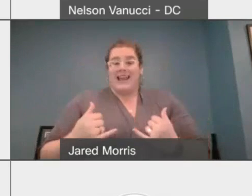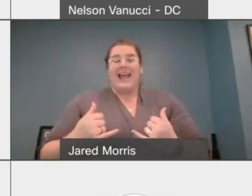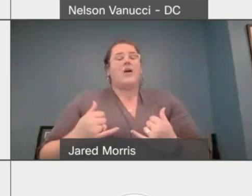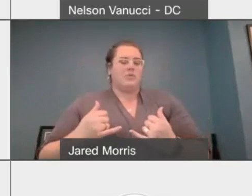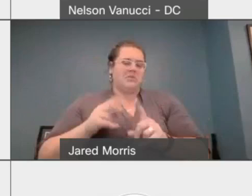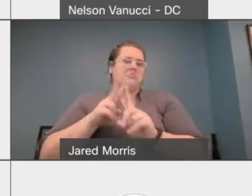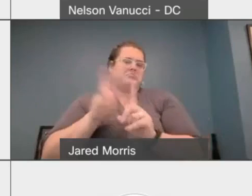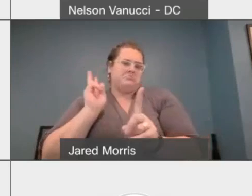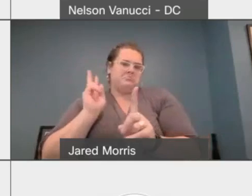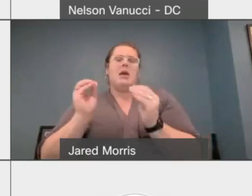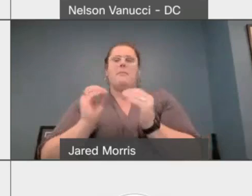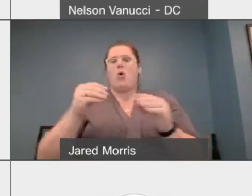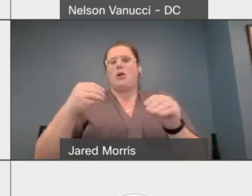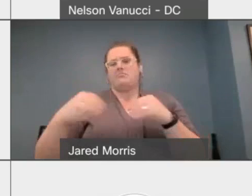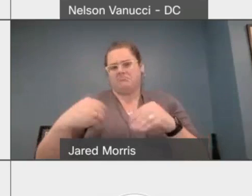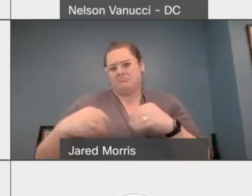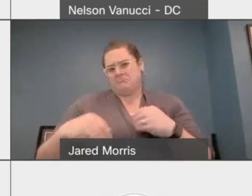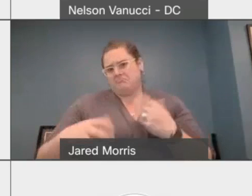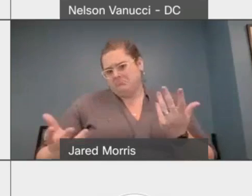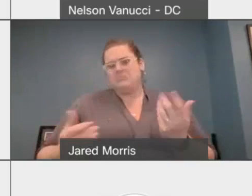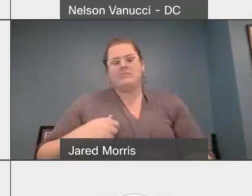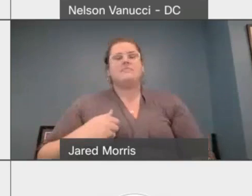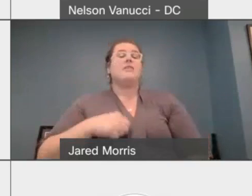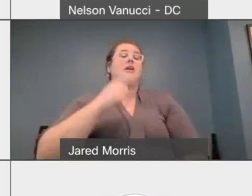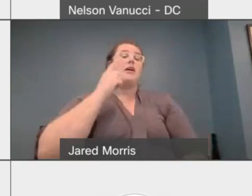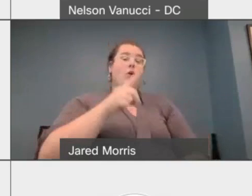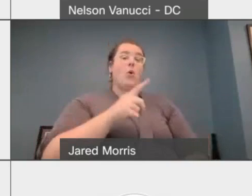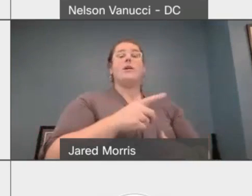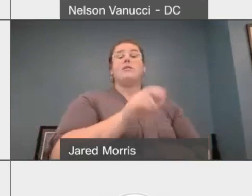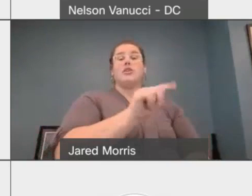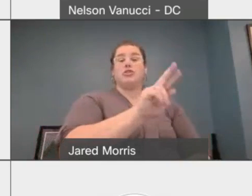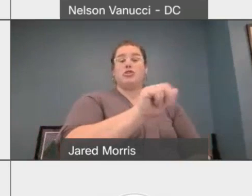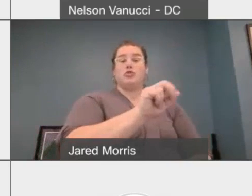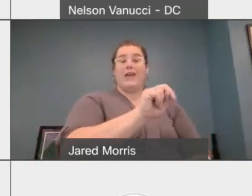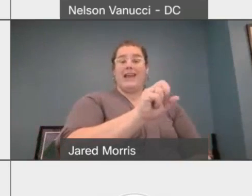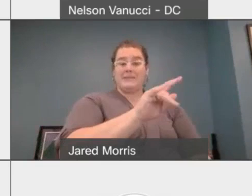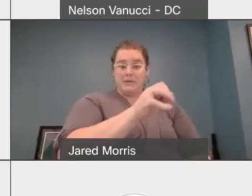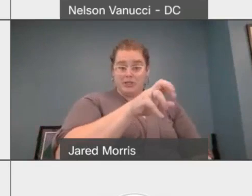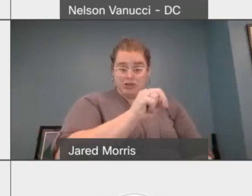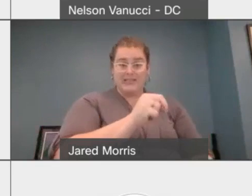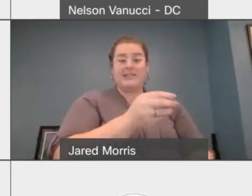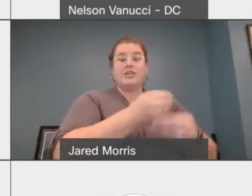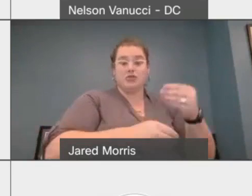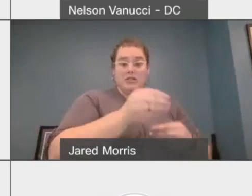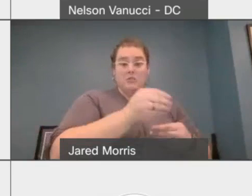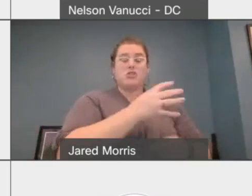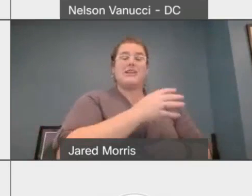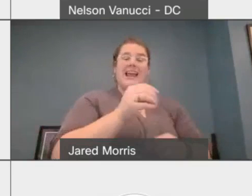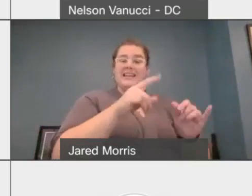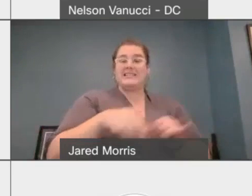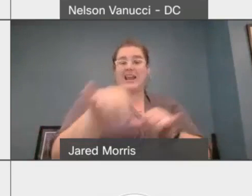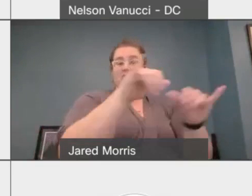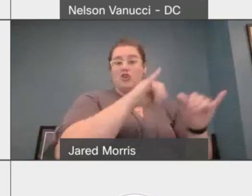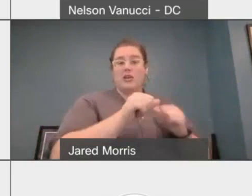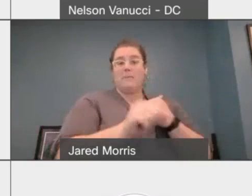still required for standard and transmission-based precautions. And what that means for standard precautions is anytime there's a risk